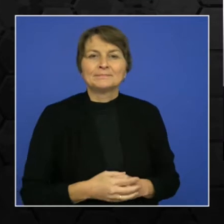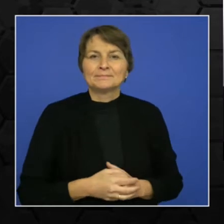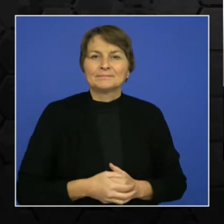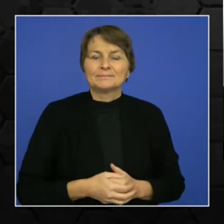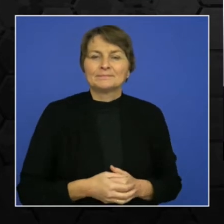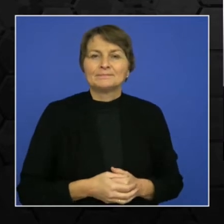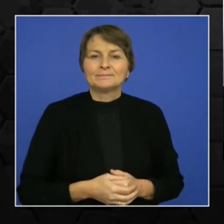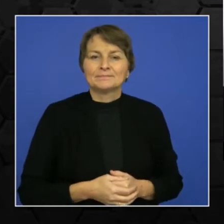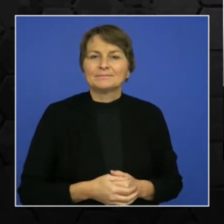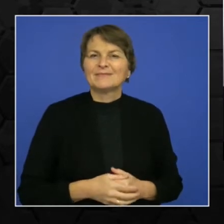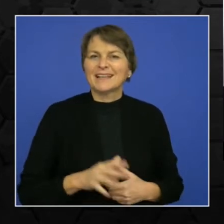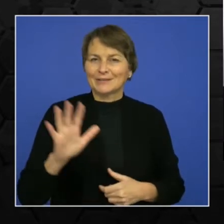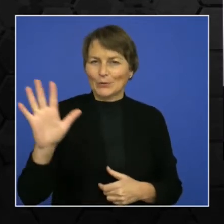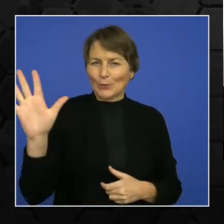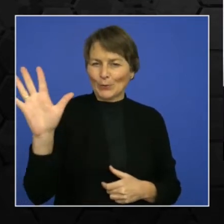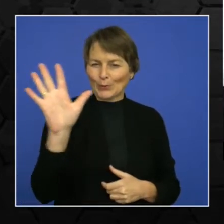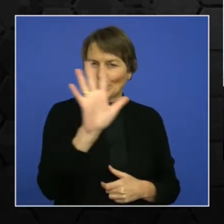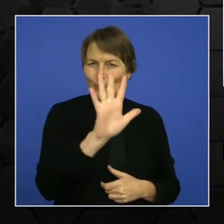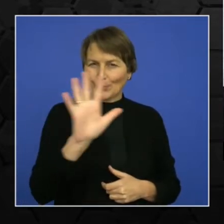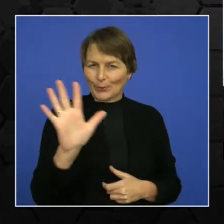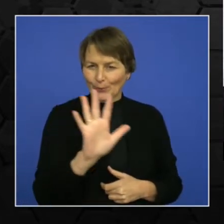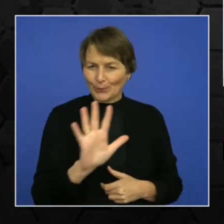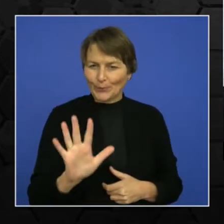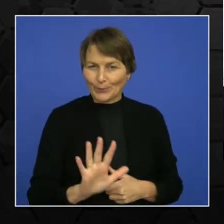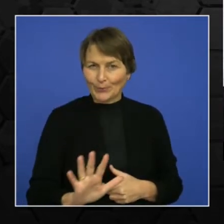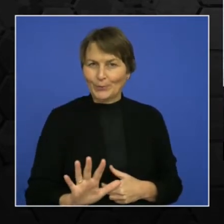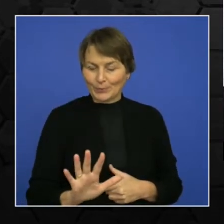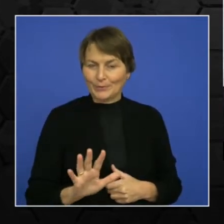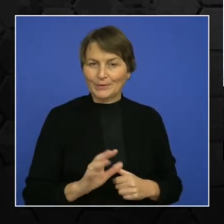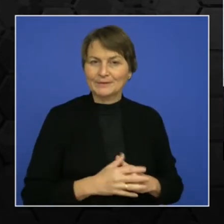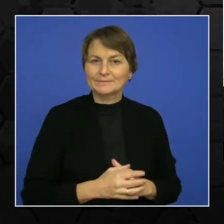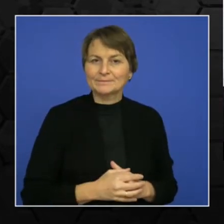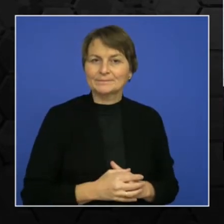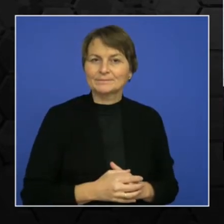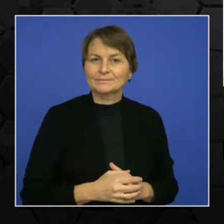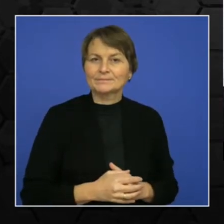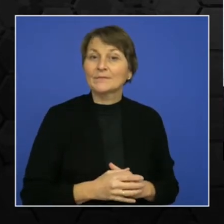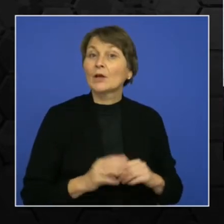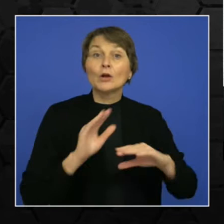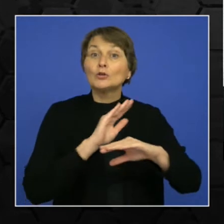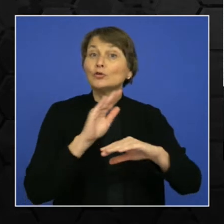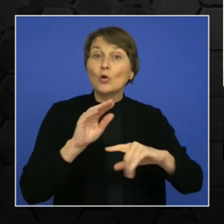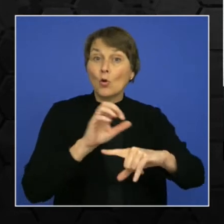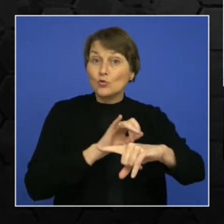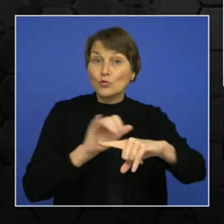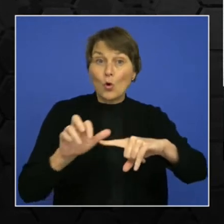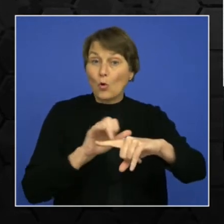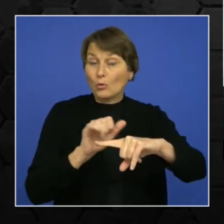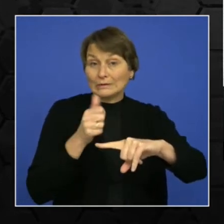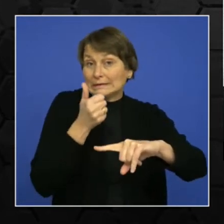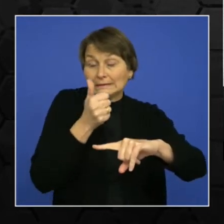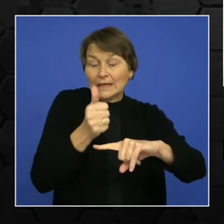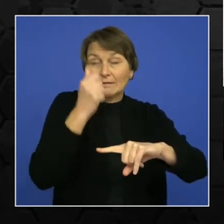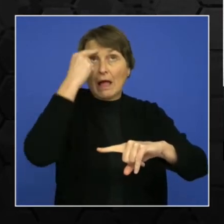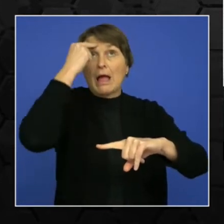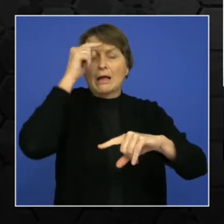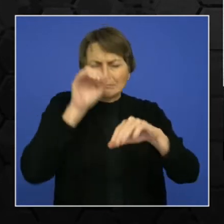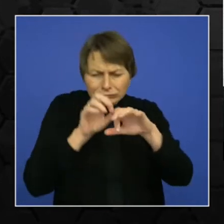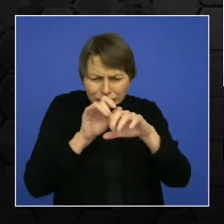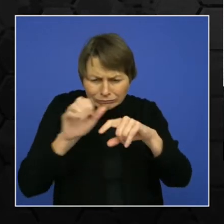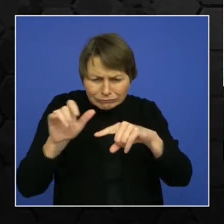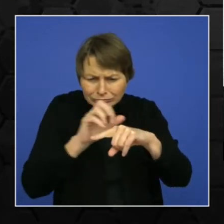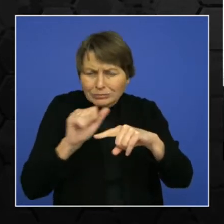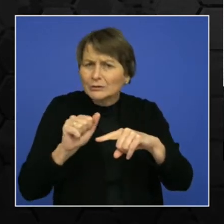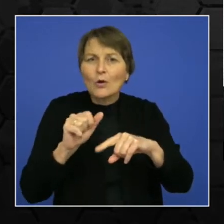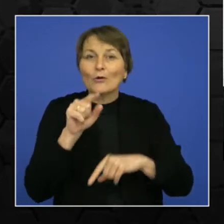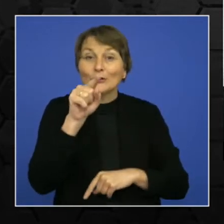canvas that you can see once it is done. The best part of this is there is no piece of coding involved. It's all just a single drag and drop interface that you